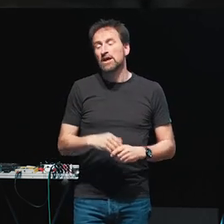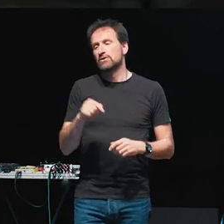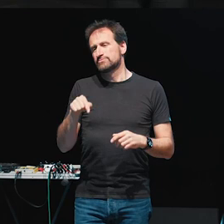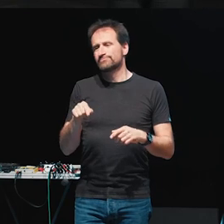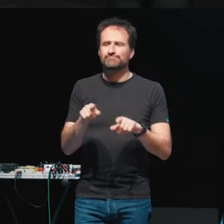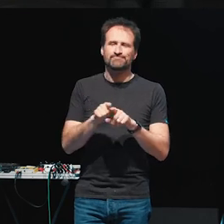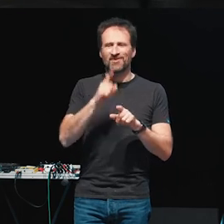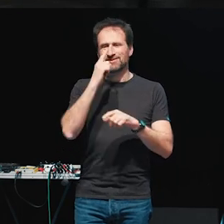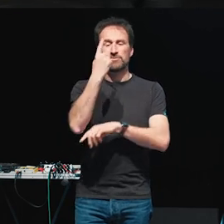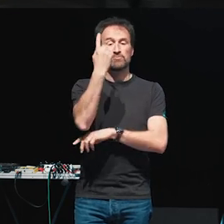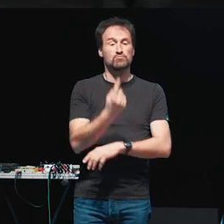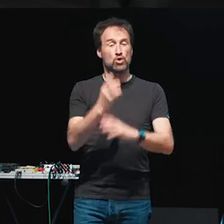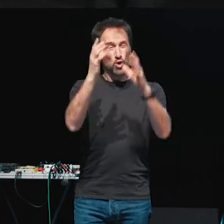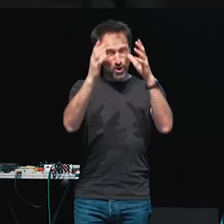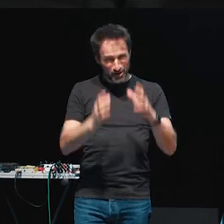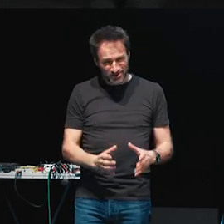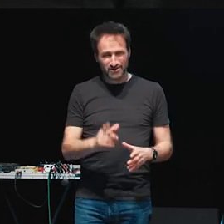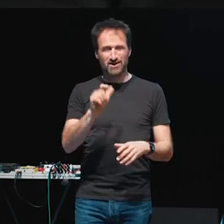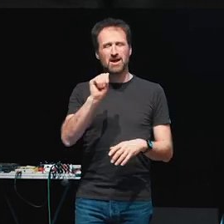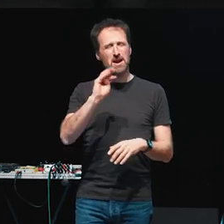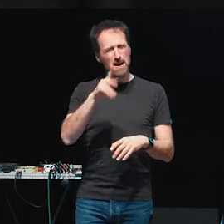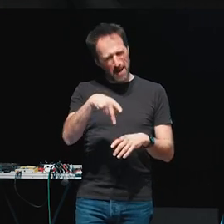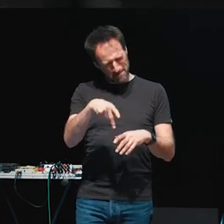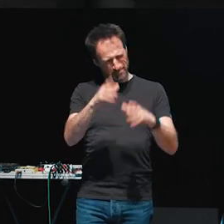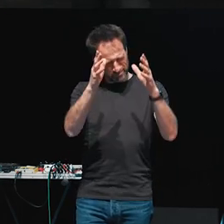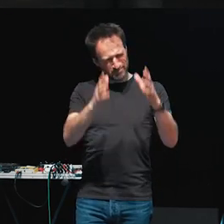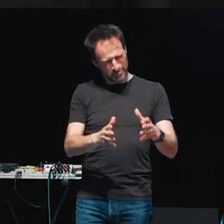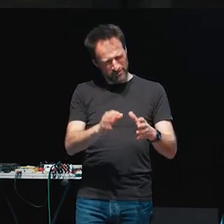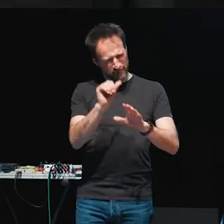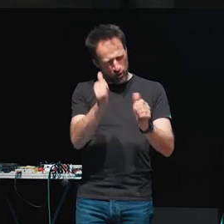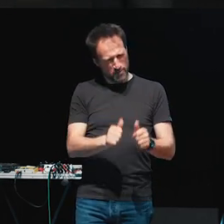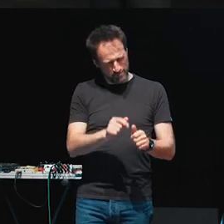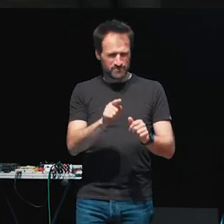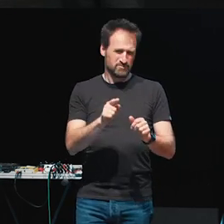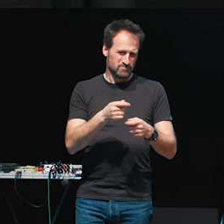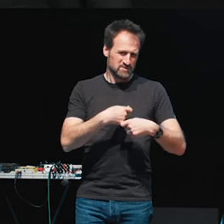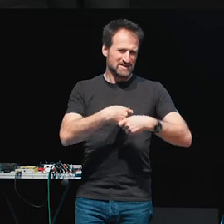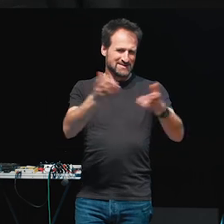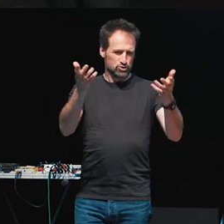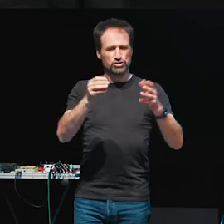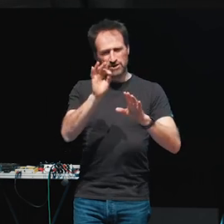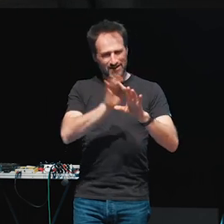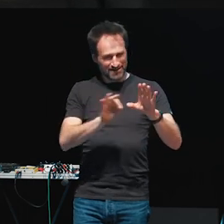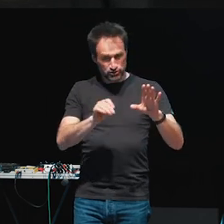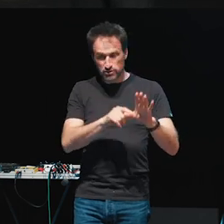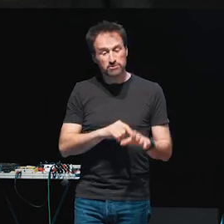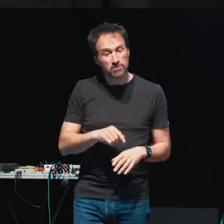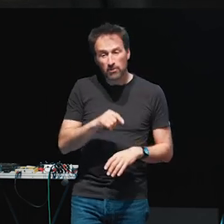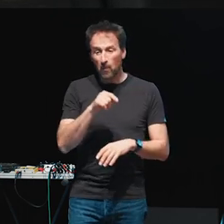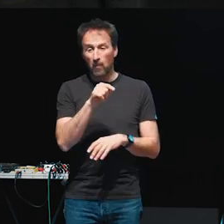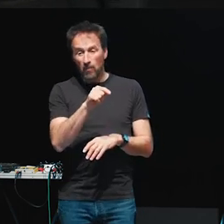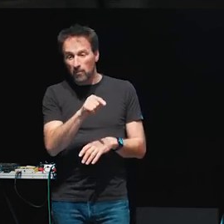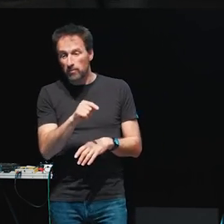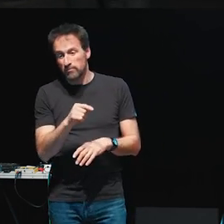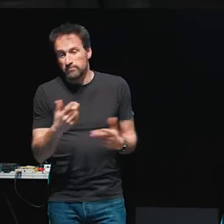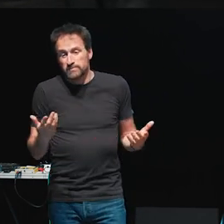a monolith sort of LAMP-style approach versus a distributed architecture, like monolith versus autonomy, the